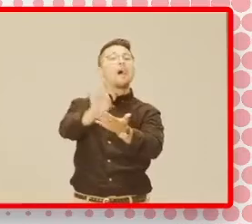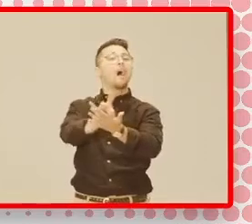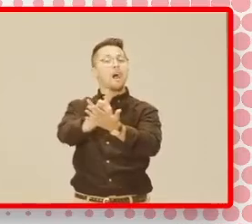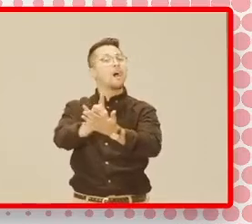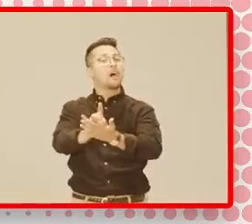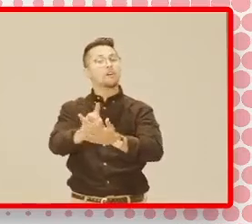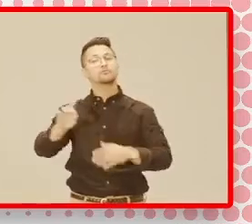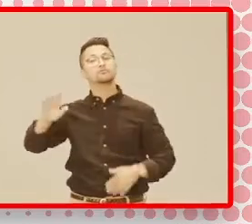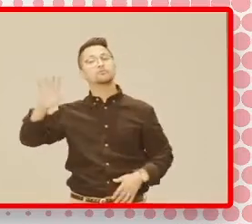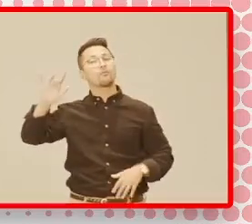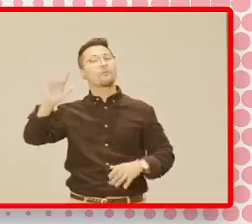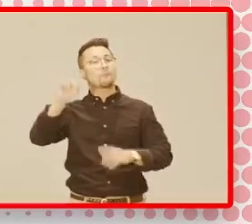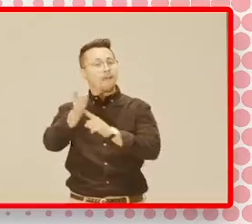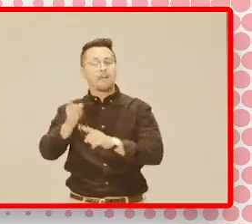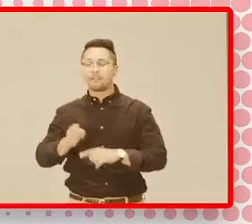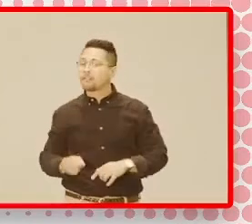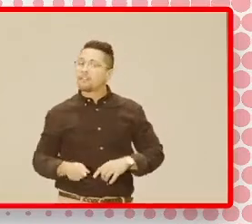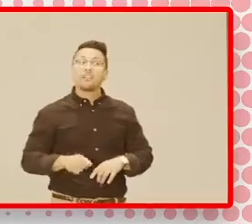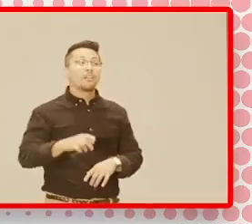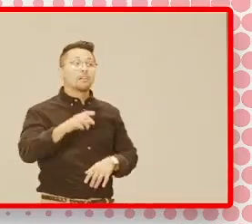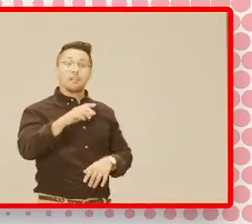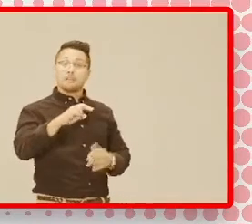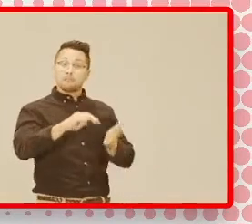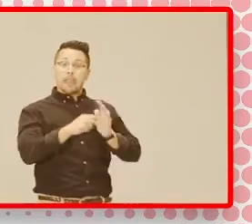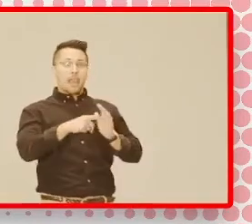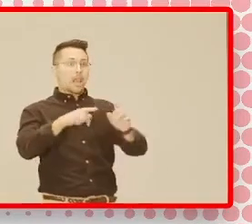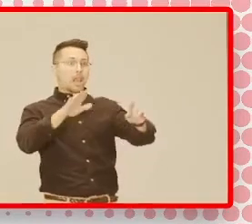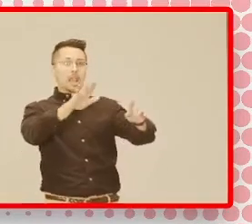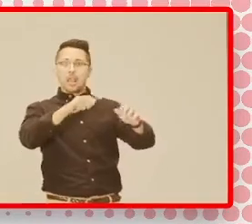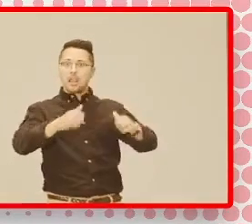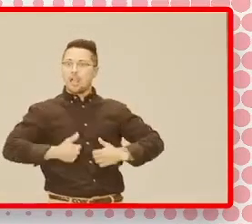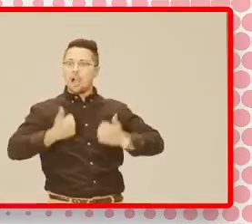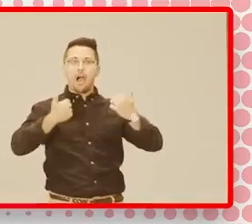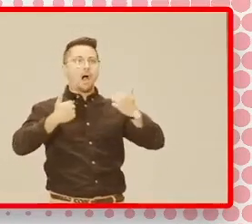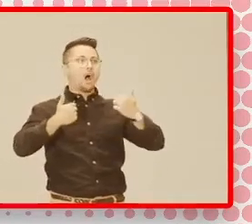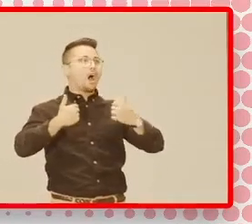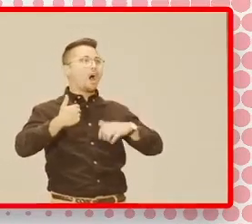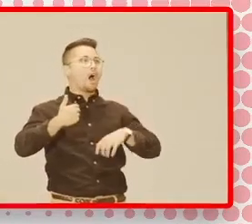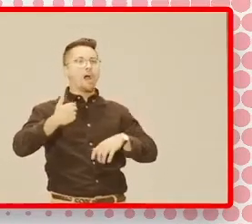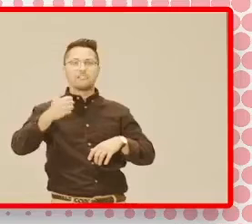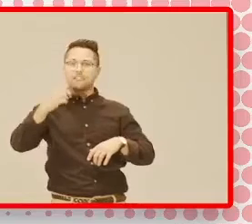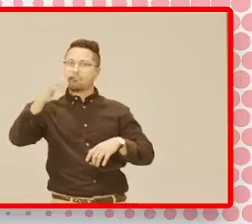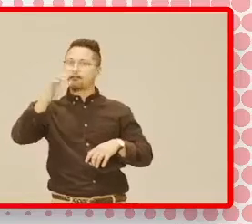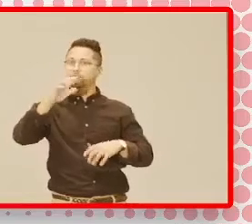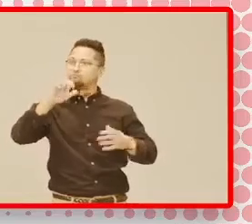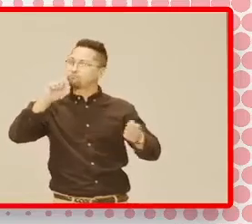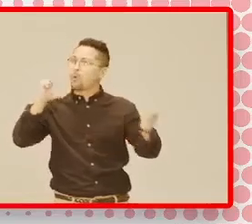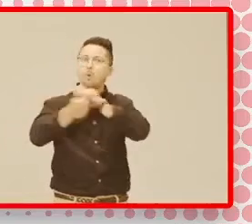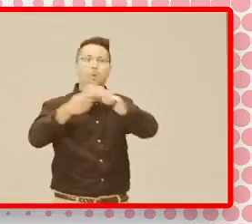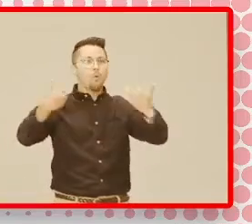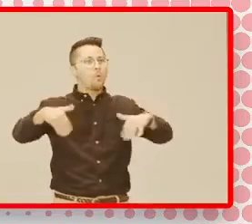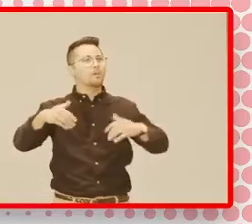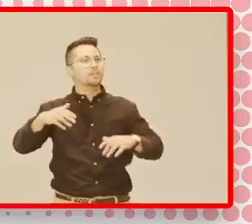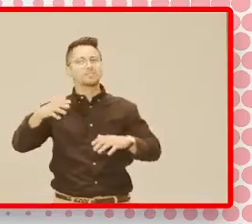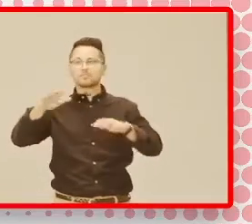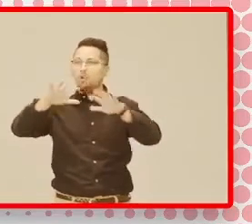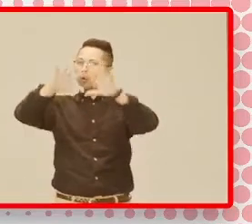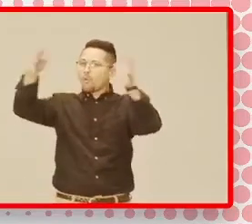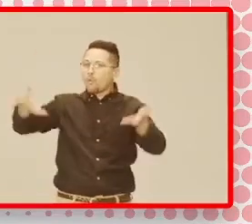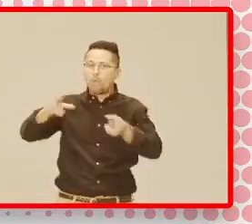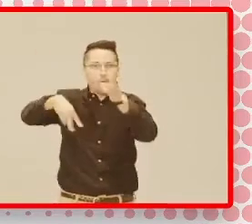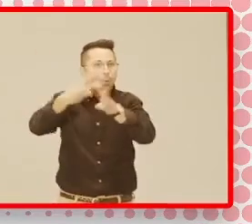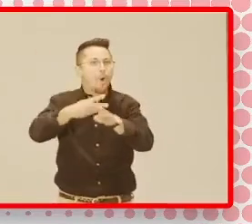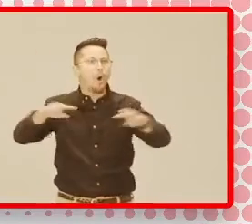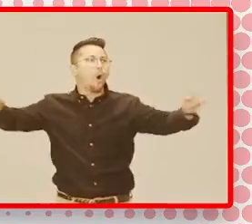25 minutes. And that's when everything turned around for him. That's when all of the global attention started, because he did something in the middle of a